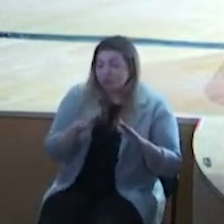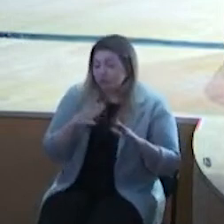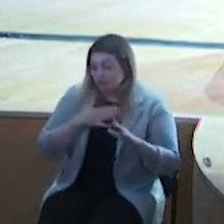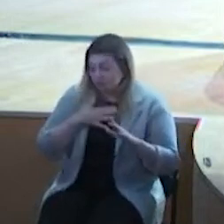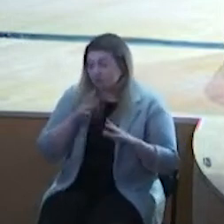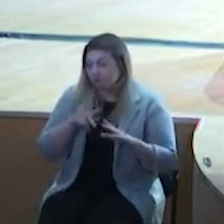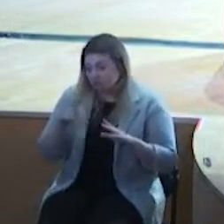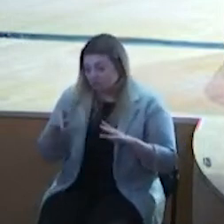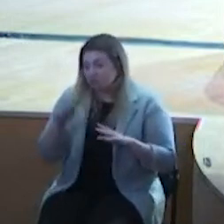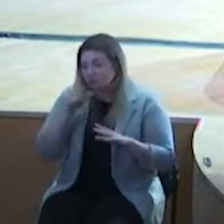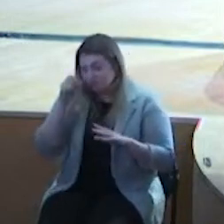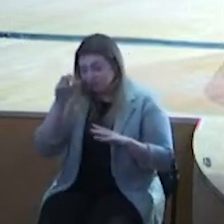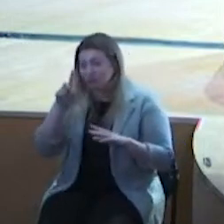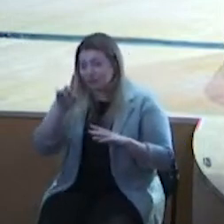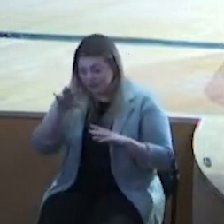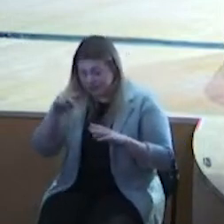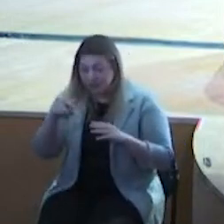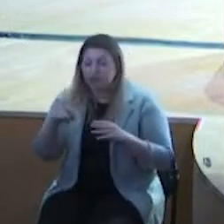yesterday presentation,